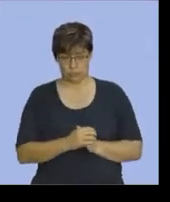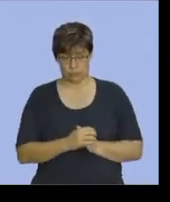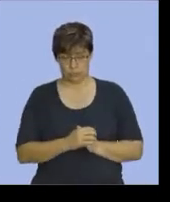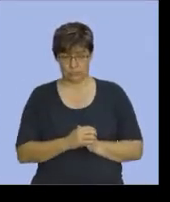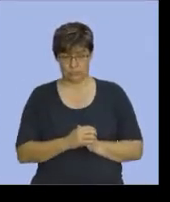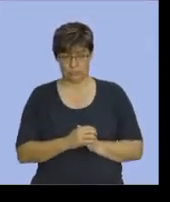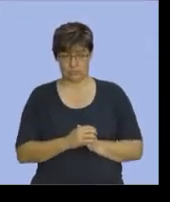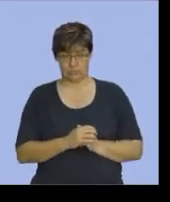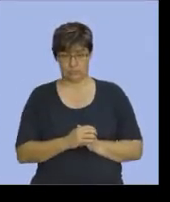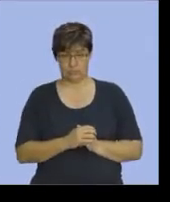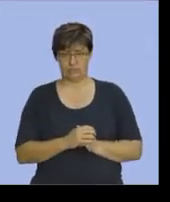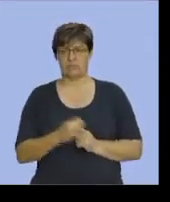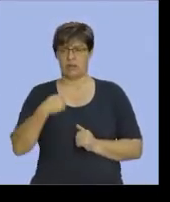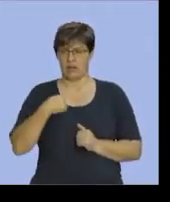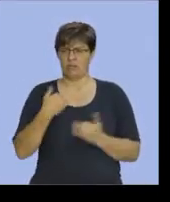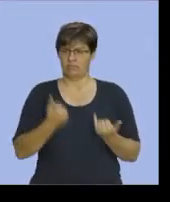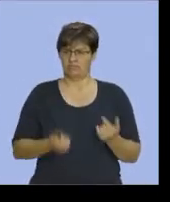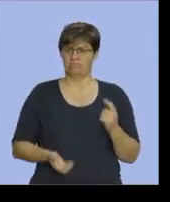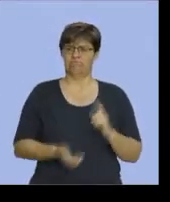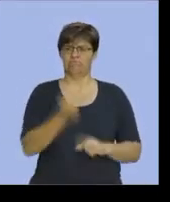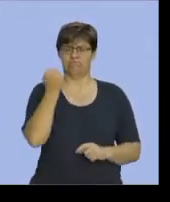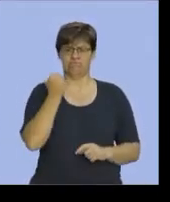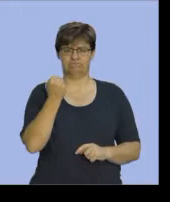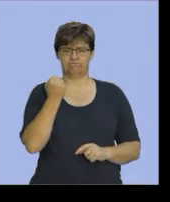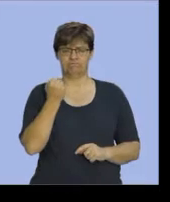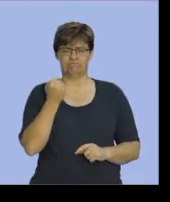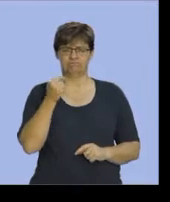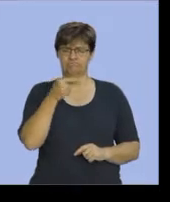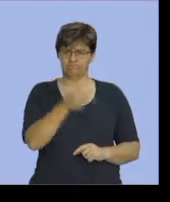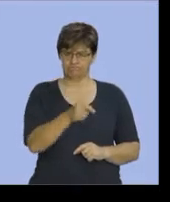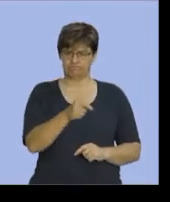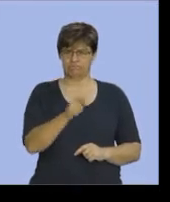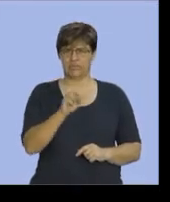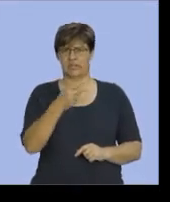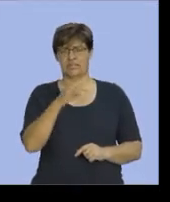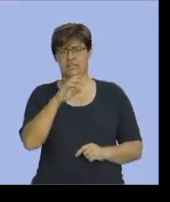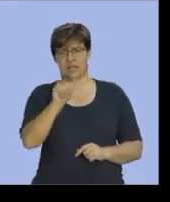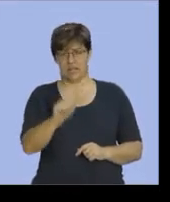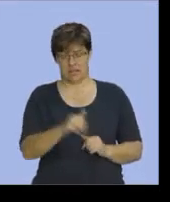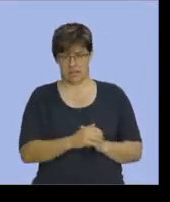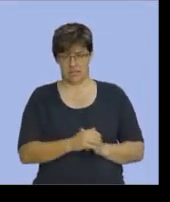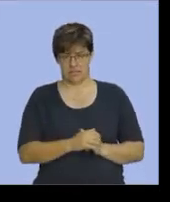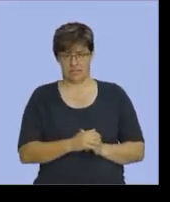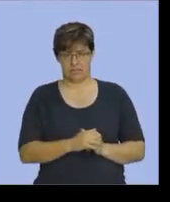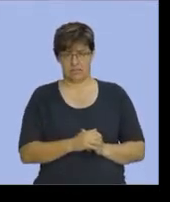right? Now I'm trying to find the angle theta. In